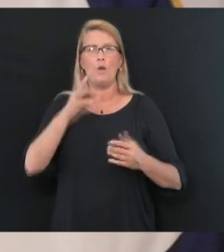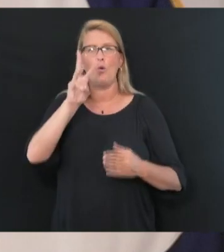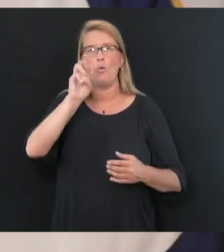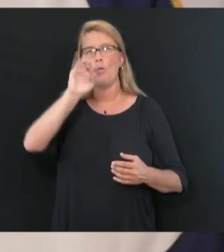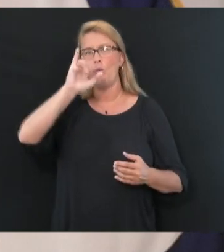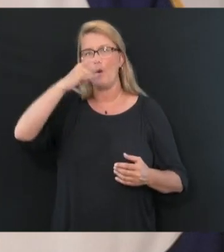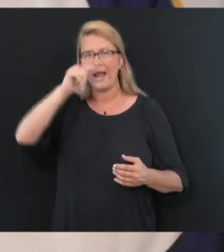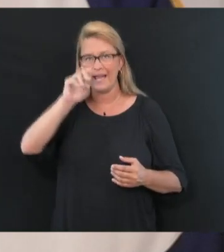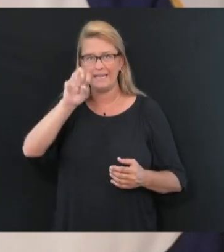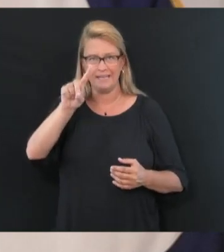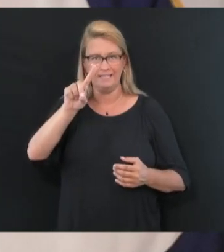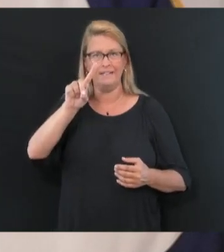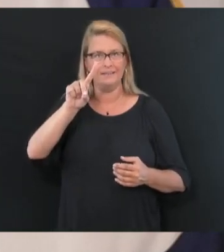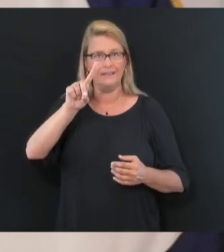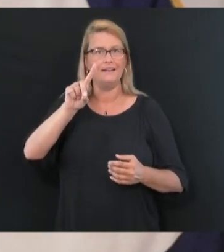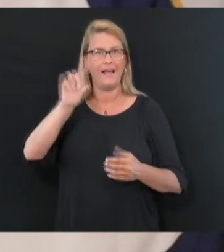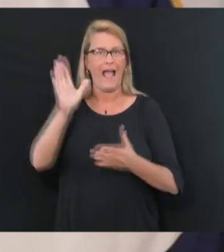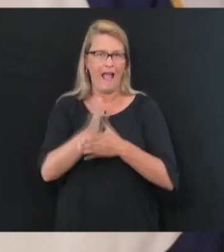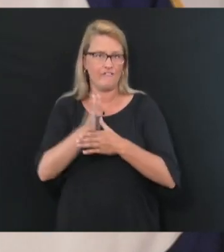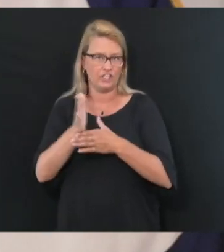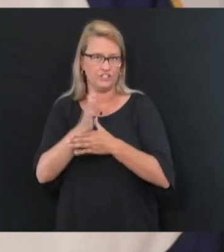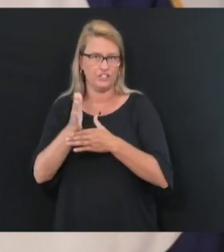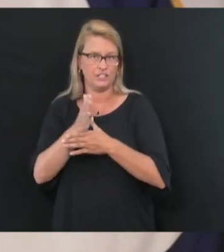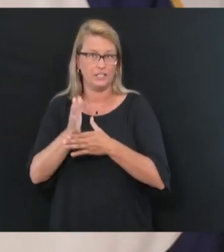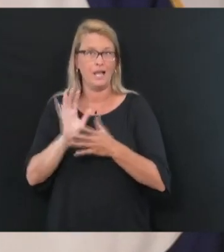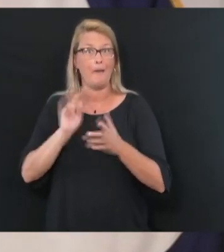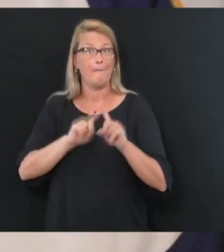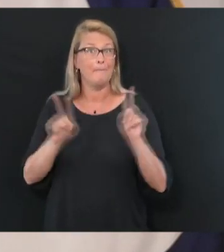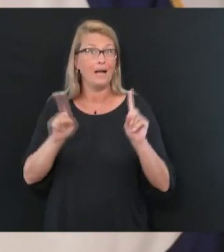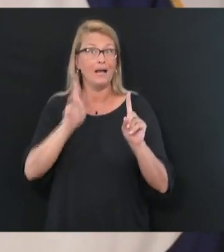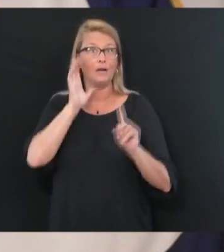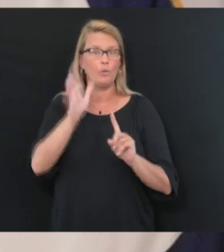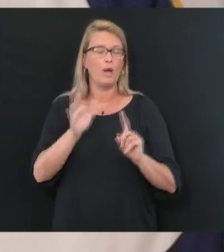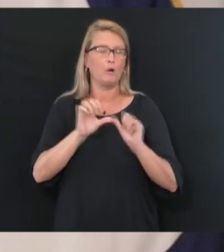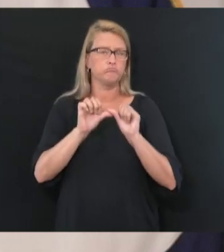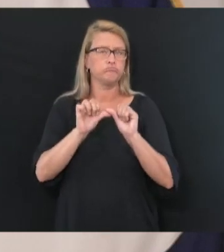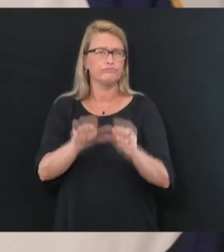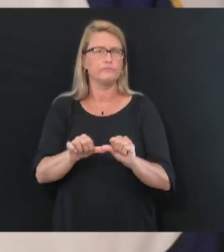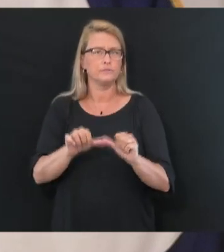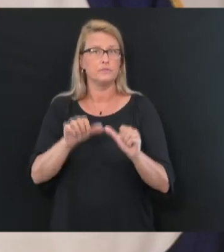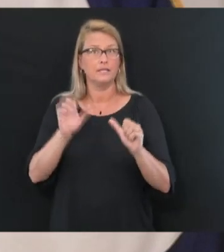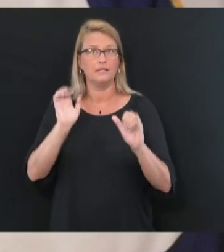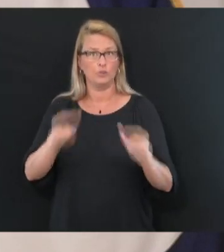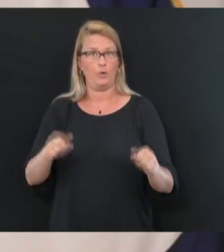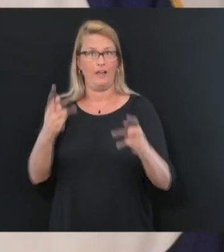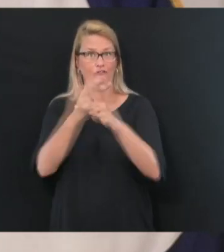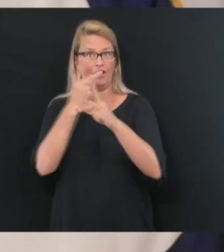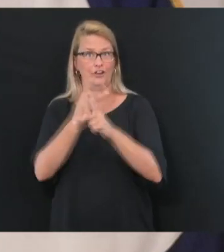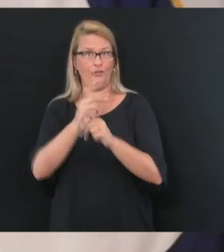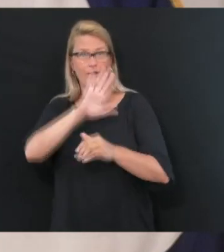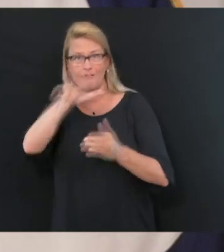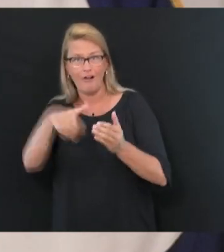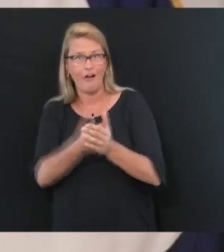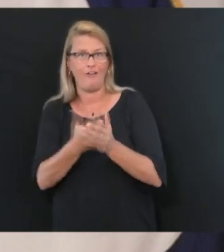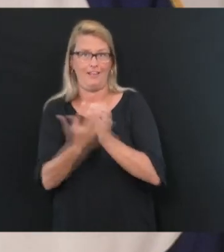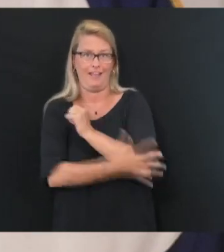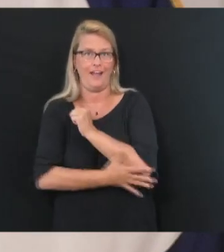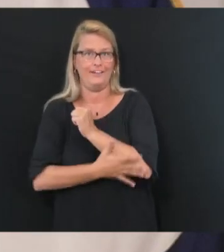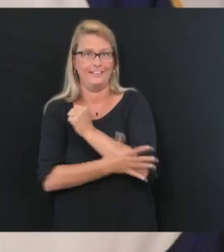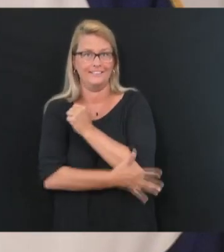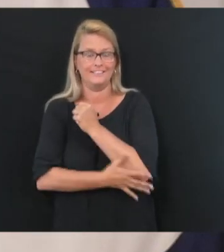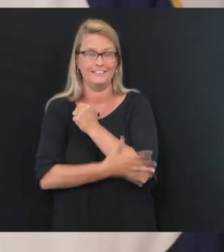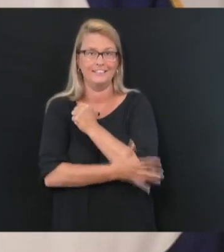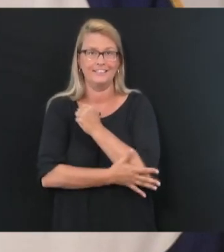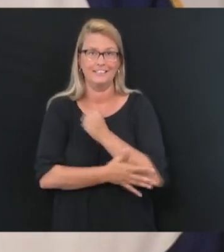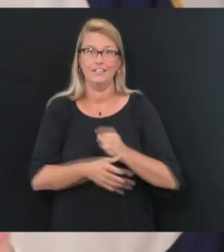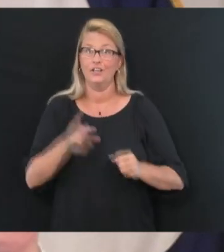that, but it'll work as a metric for all counties. And so that's how, the long and the short